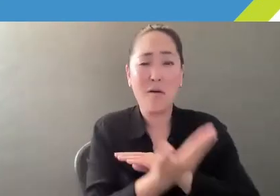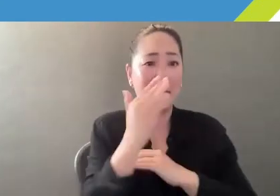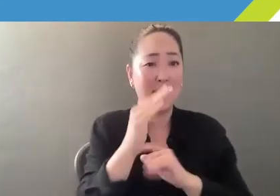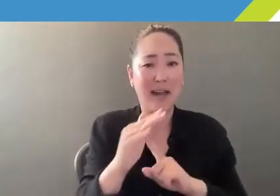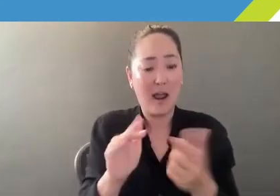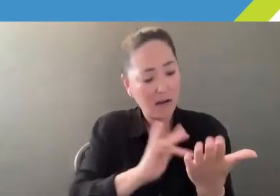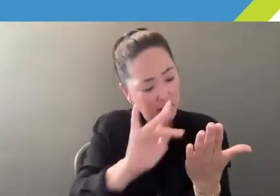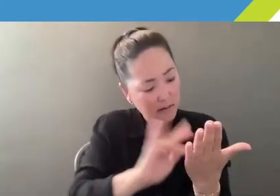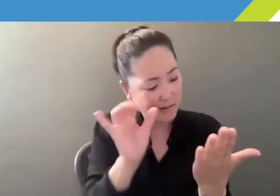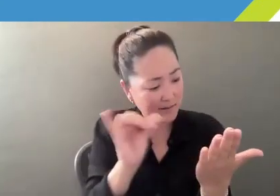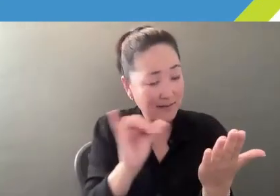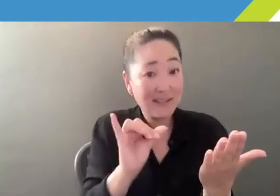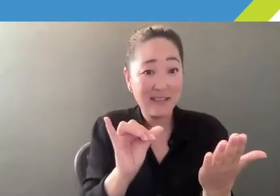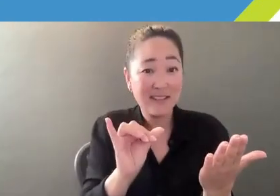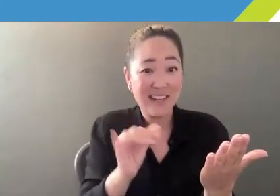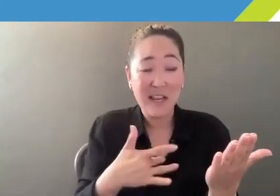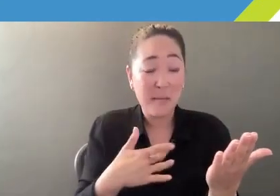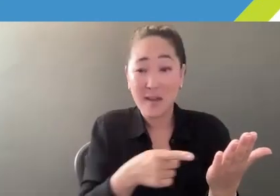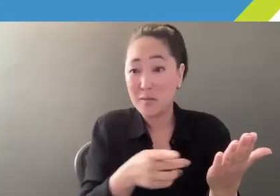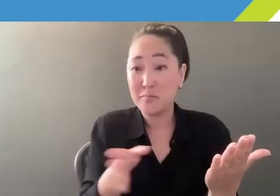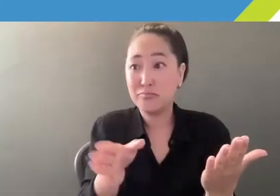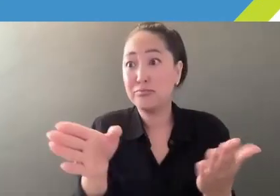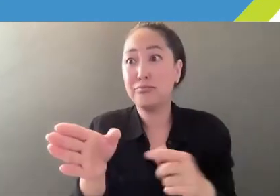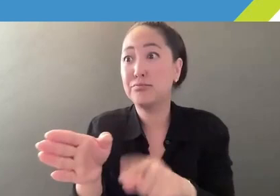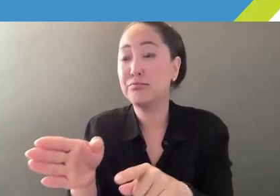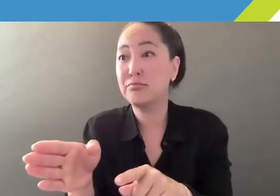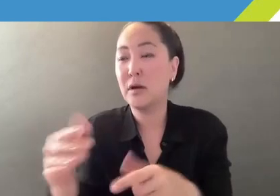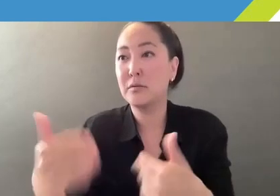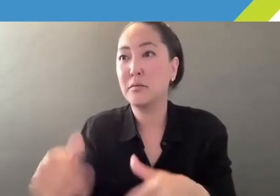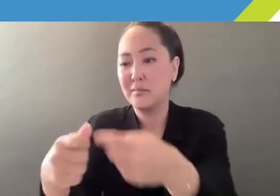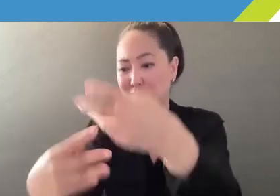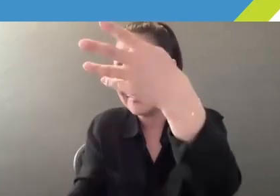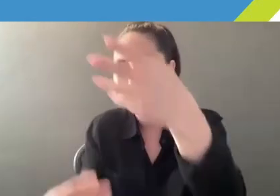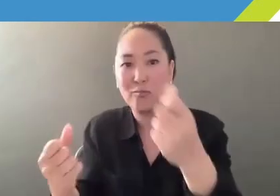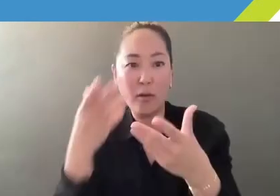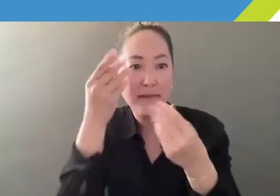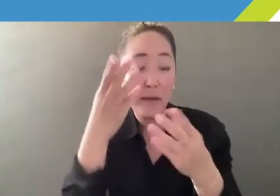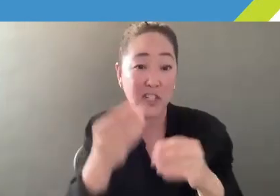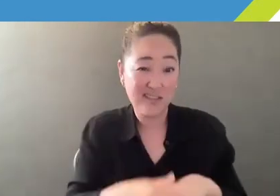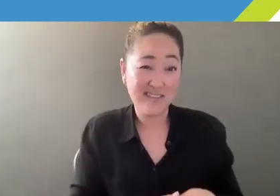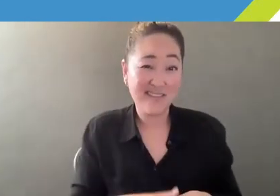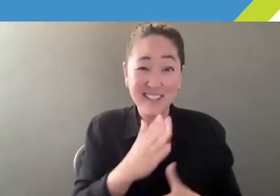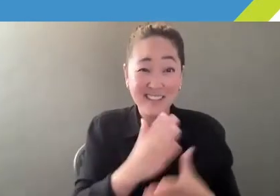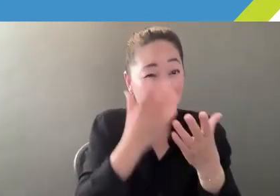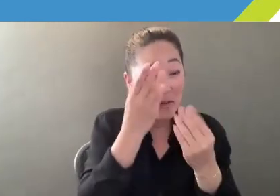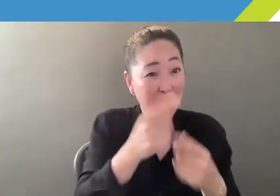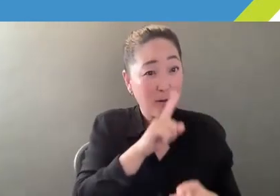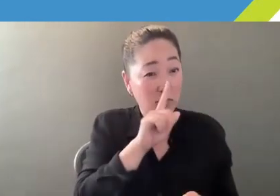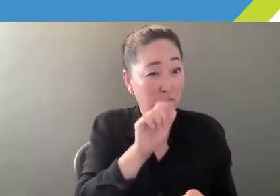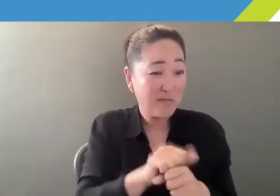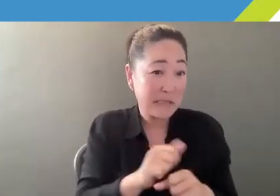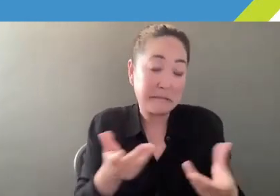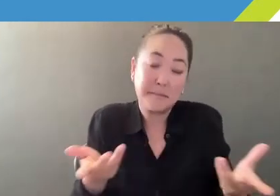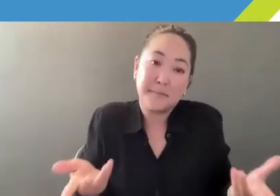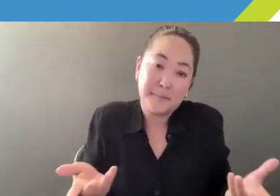phone, okay? And it will take you to amazing places, okay? Now, whether or not all those places are real